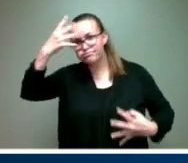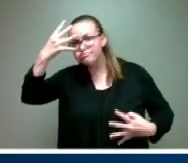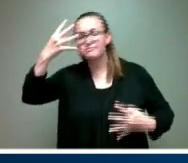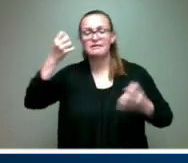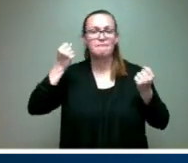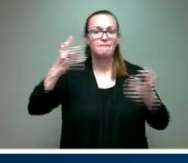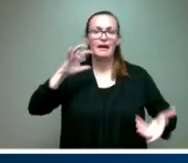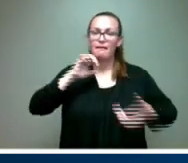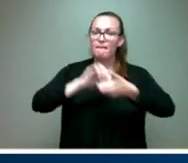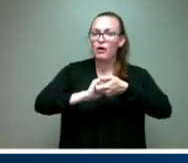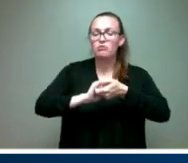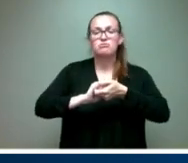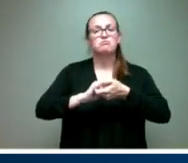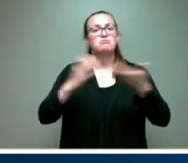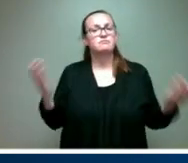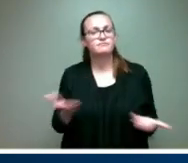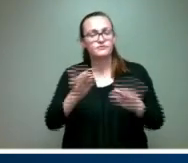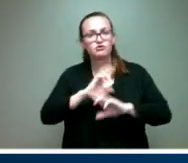to help our families. That's